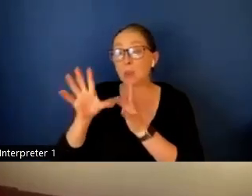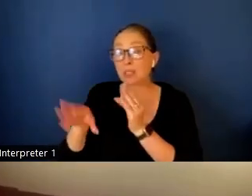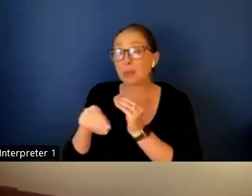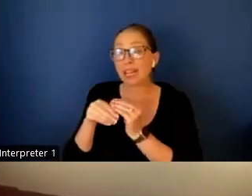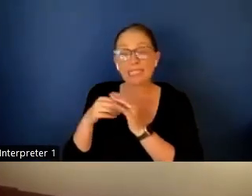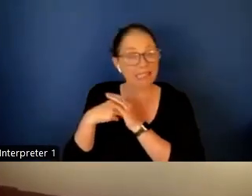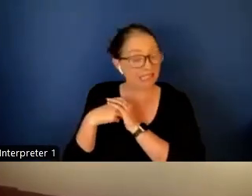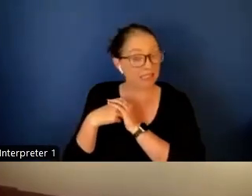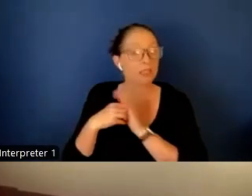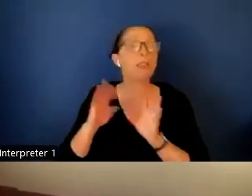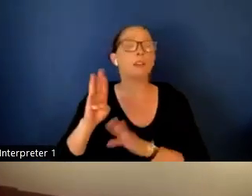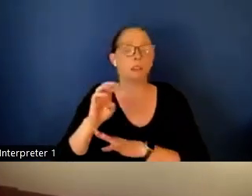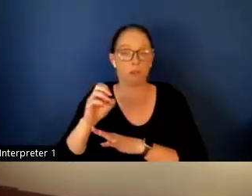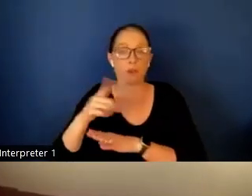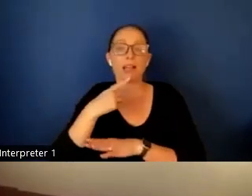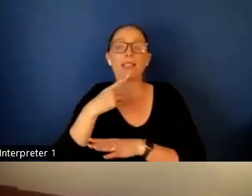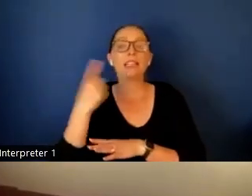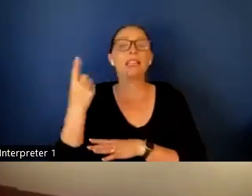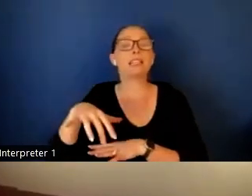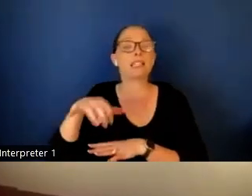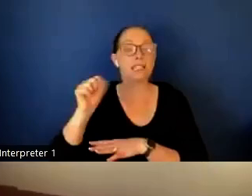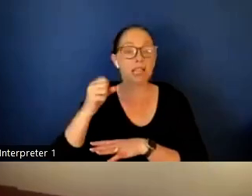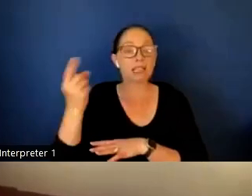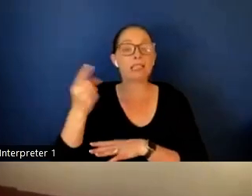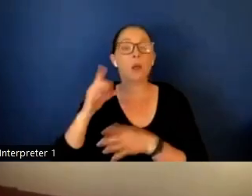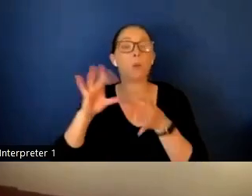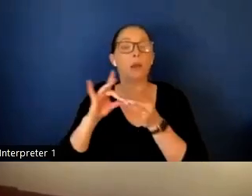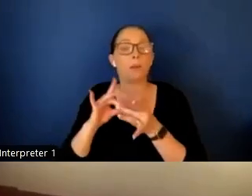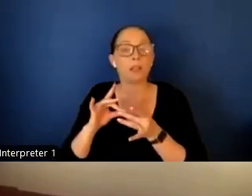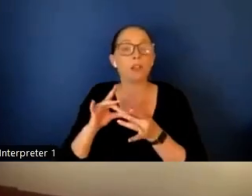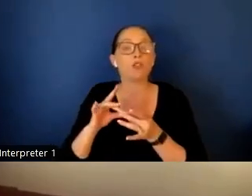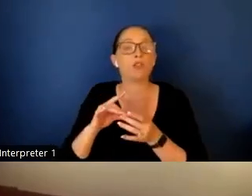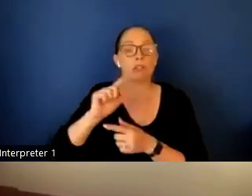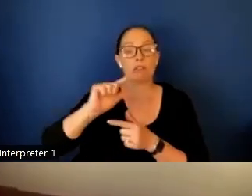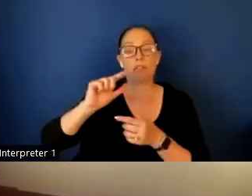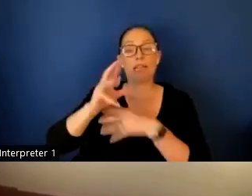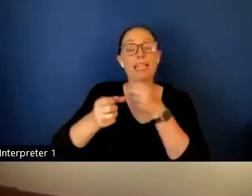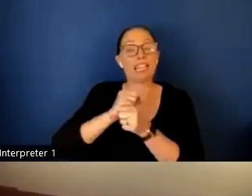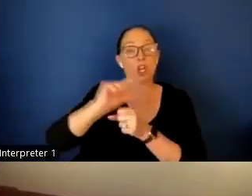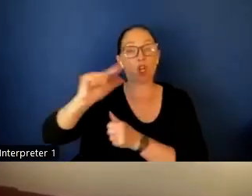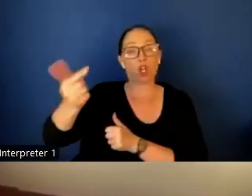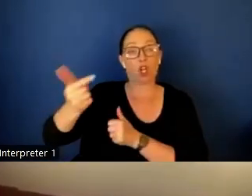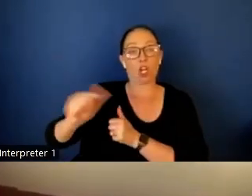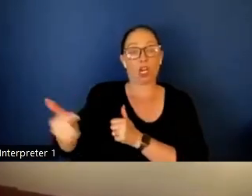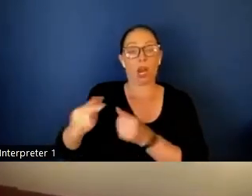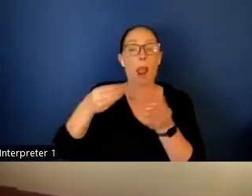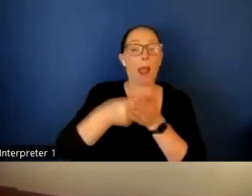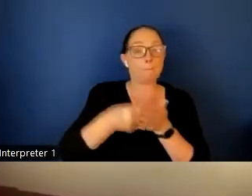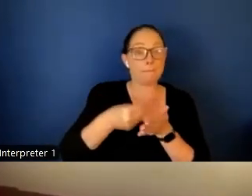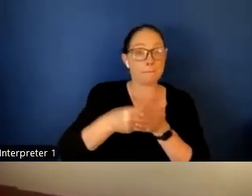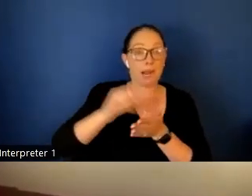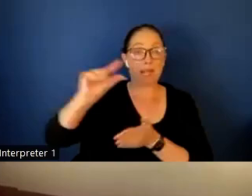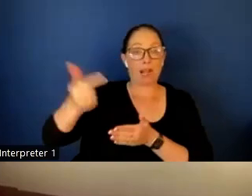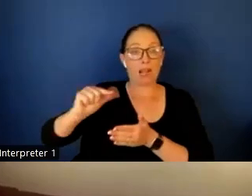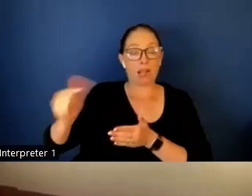Yeah, somebody mentioned an idea of alternate year and amounts with different years needing different amounts,